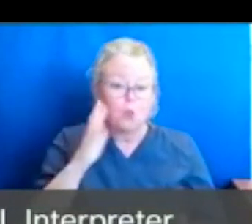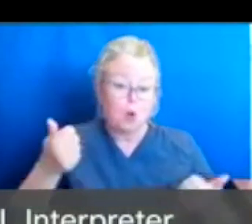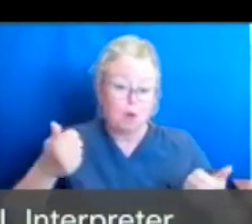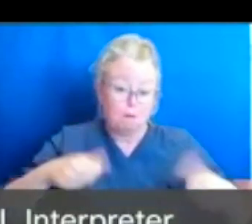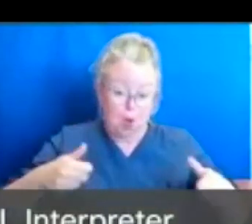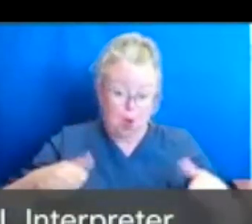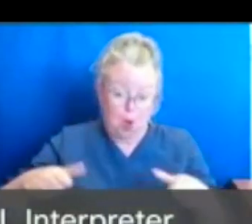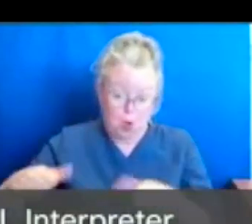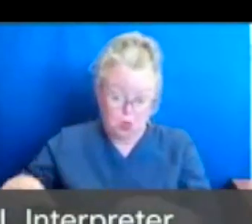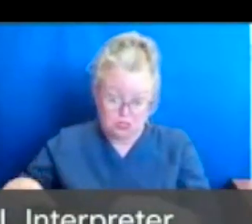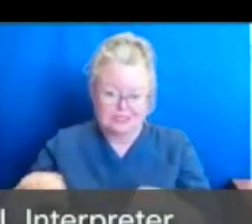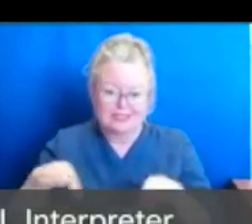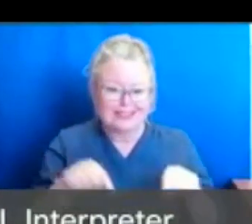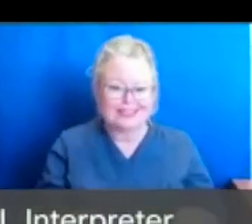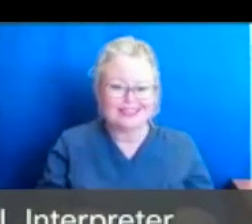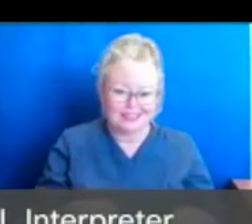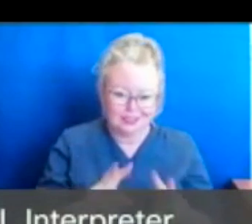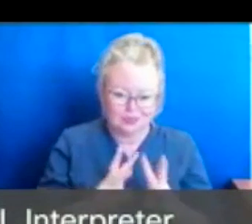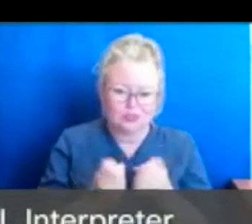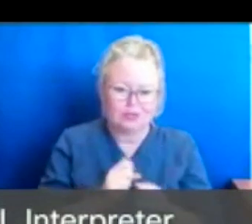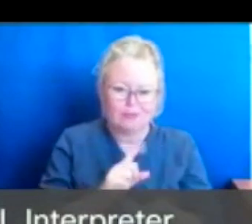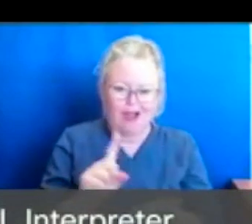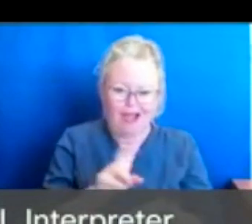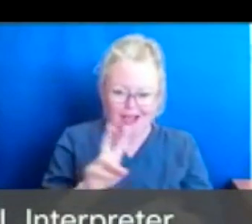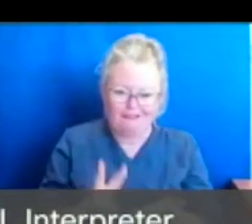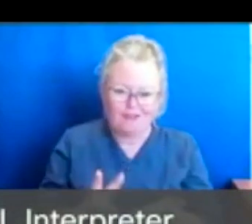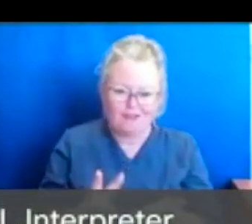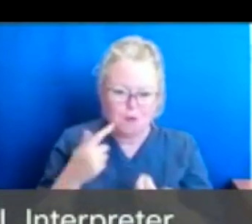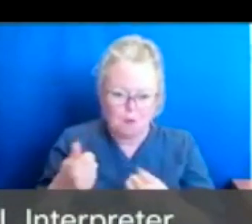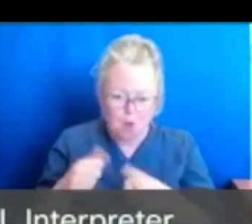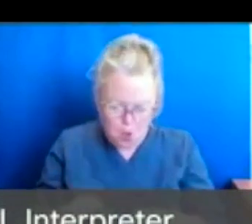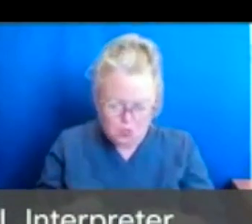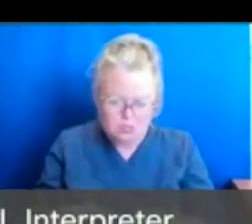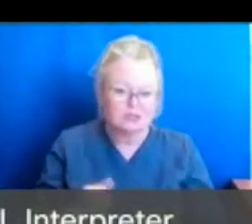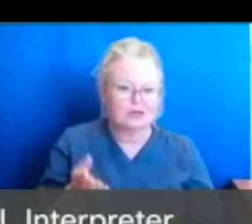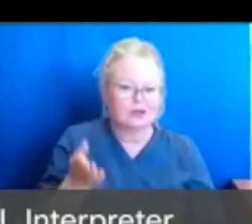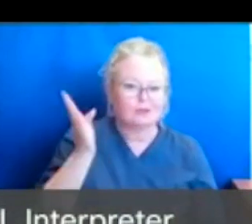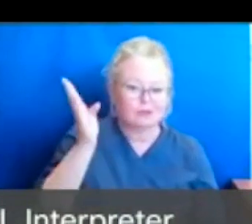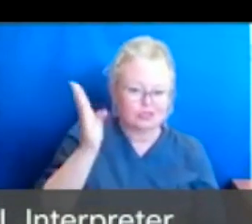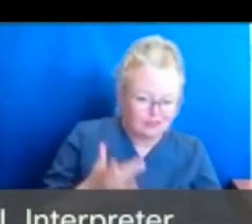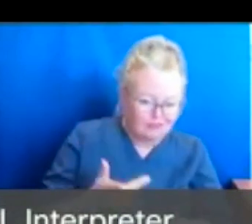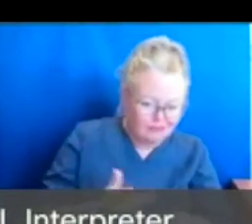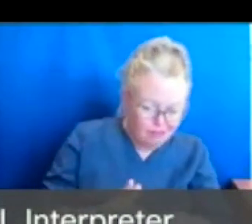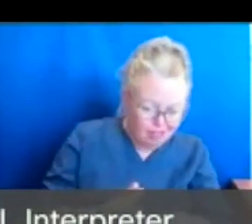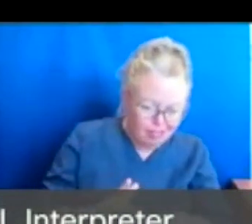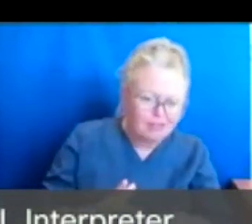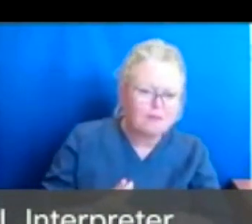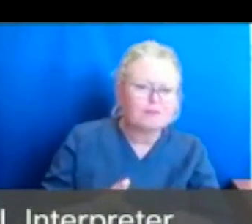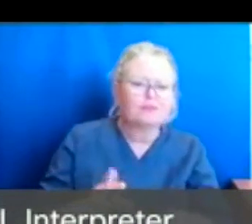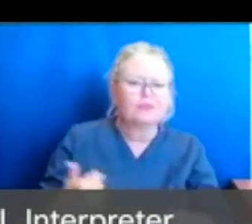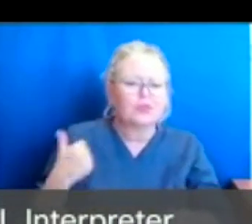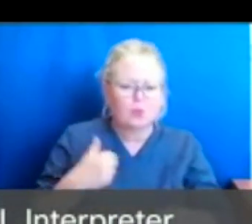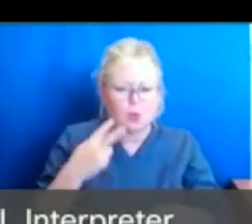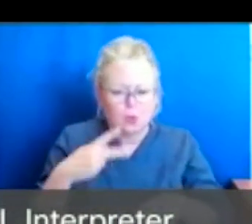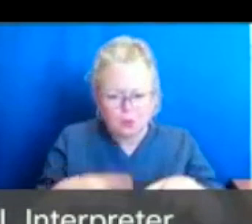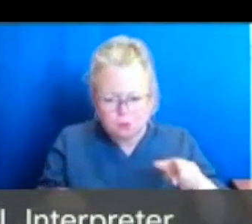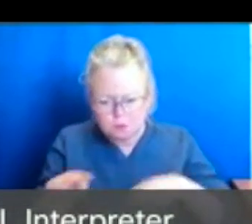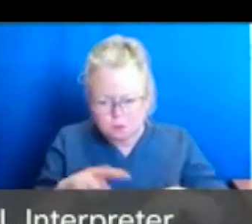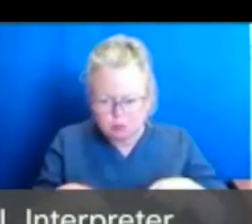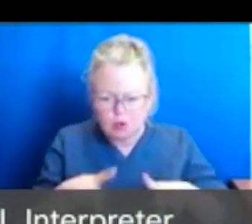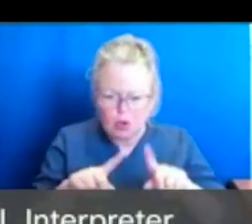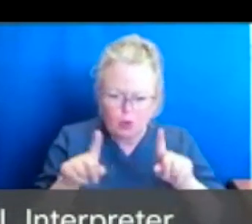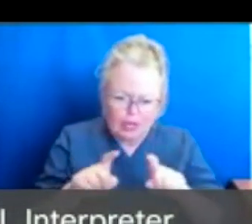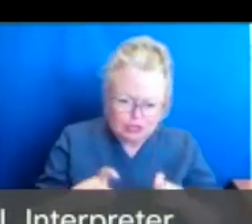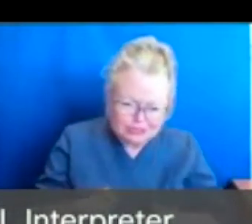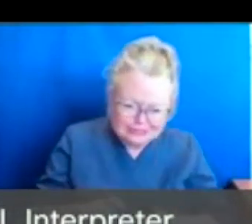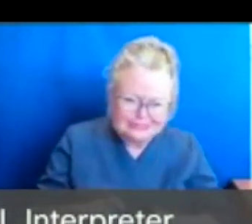the webinar. We'll post the slides separately. We will look both at the Q&A box and the chat box and synthesize